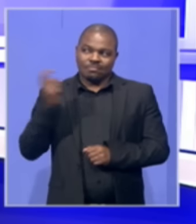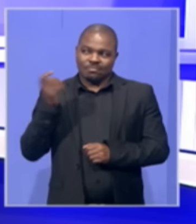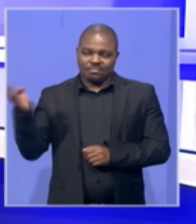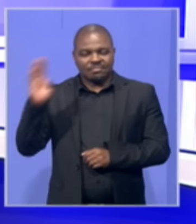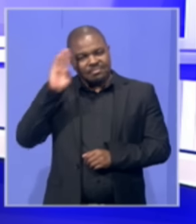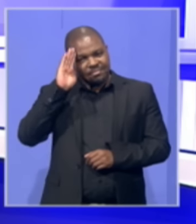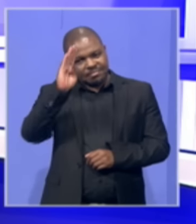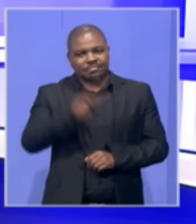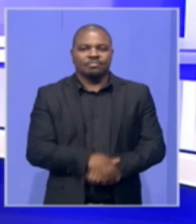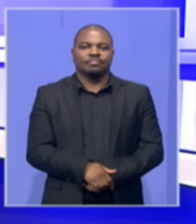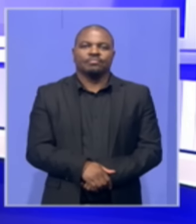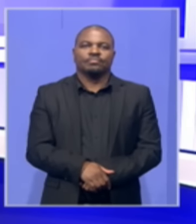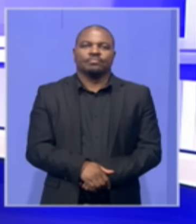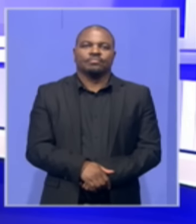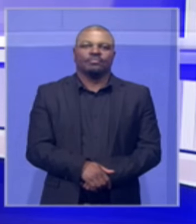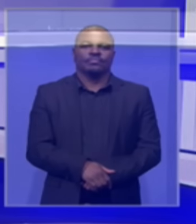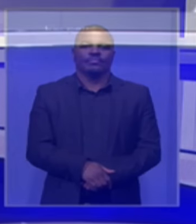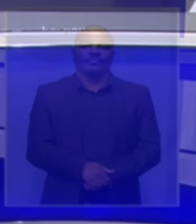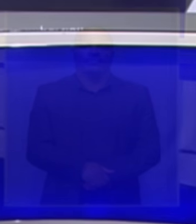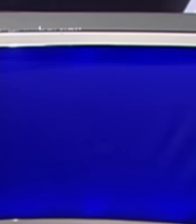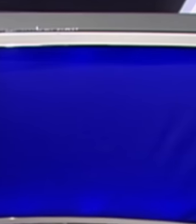kagiso.